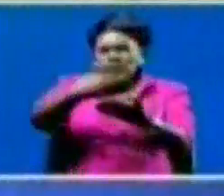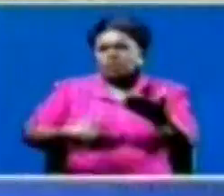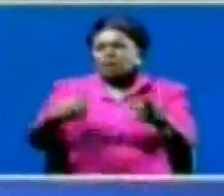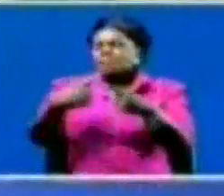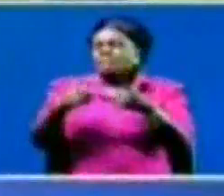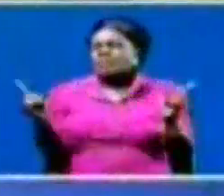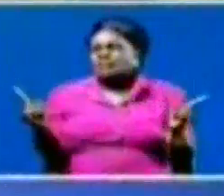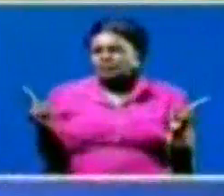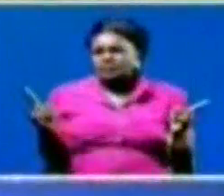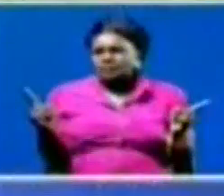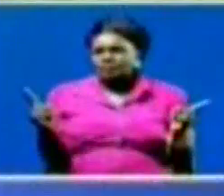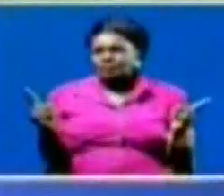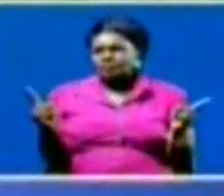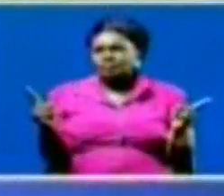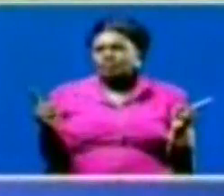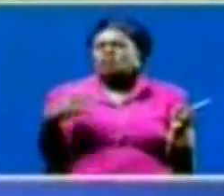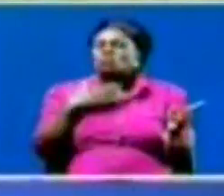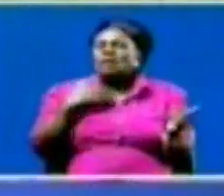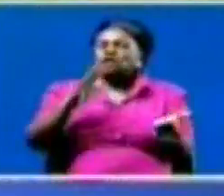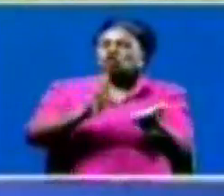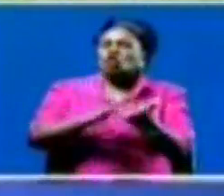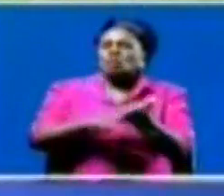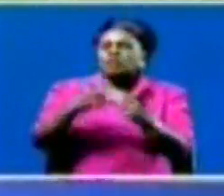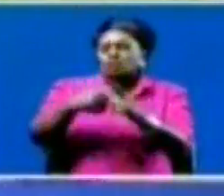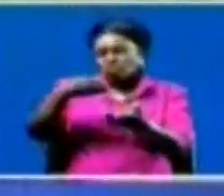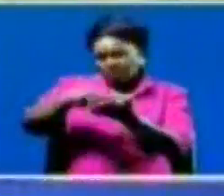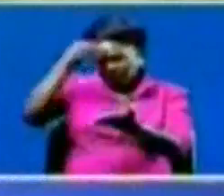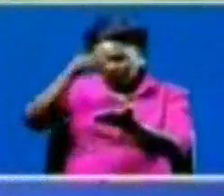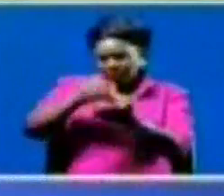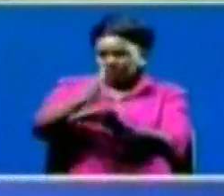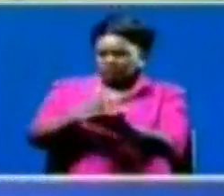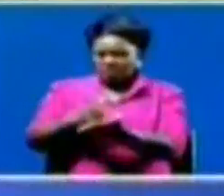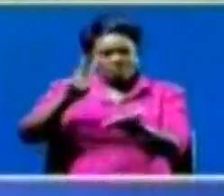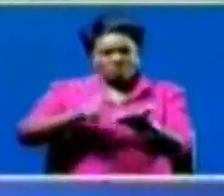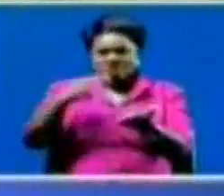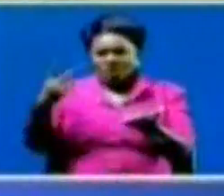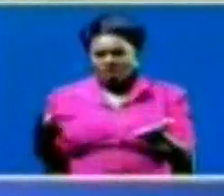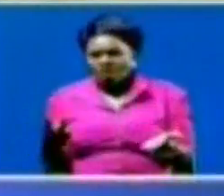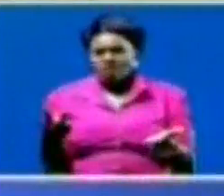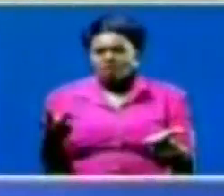if you... Our efforts to get comments from the academic department proved